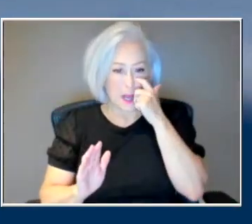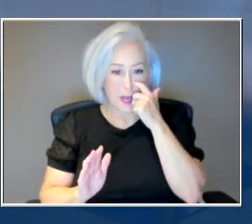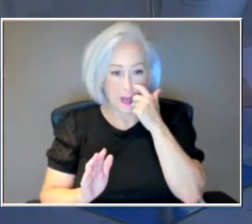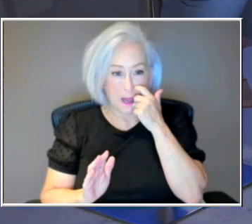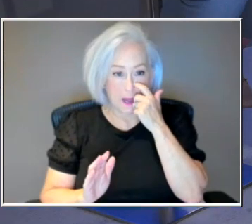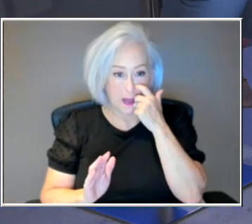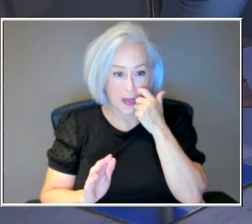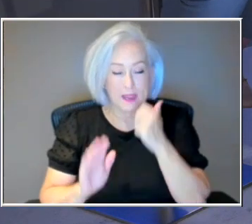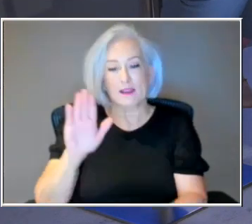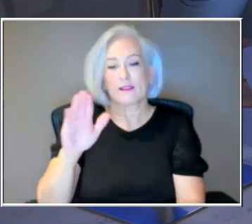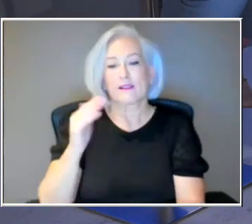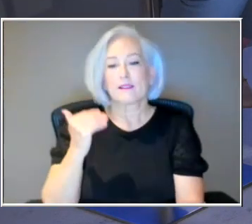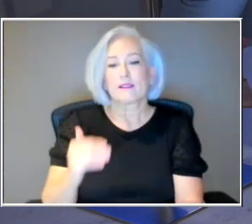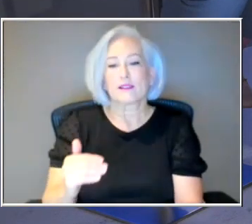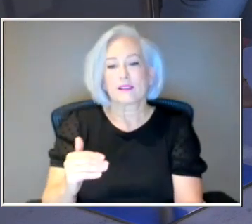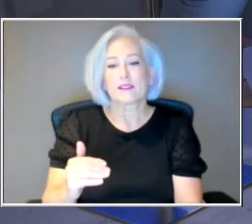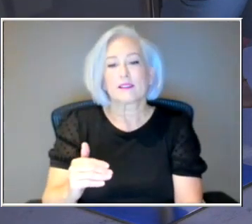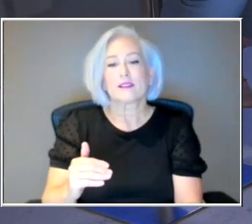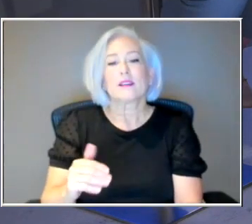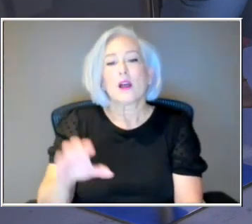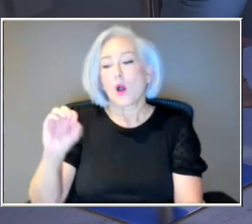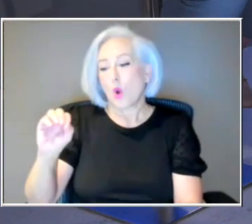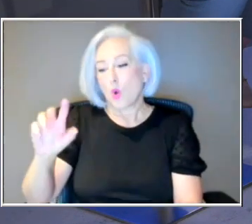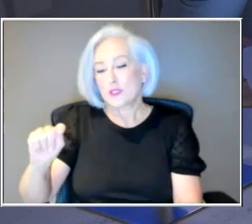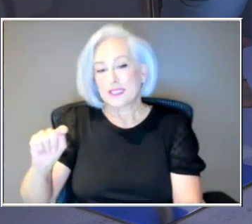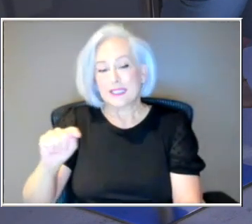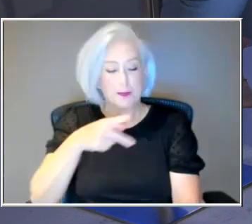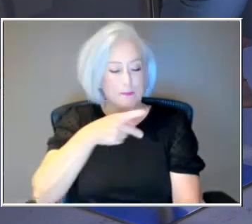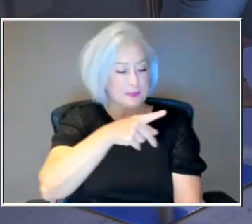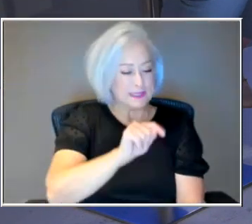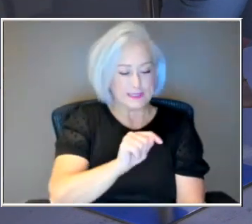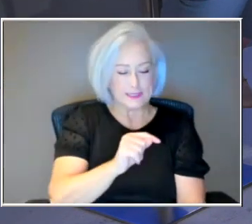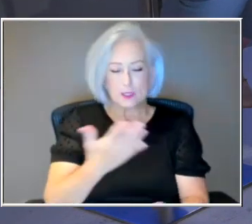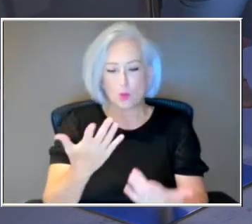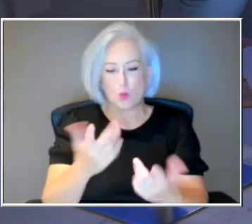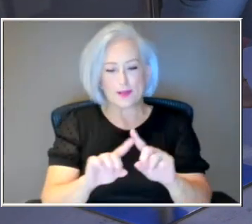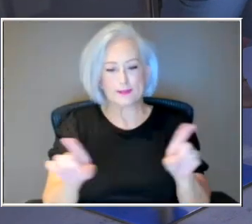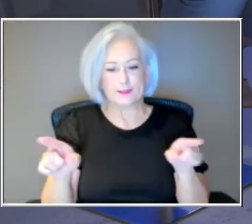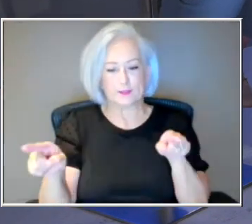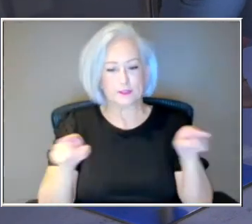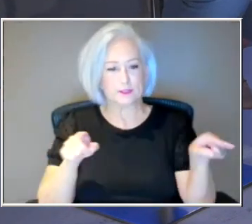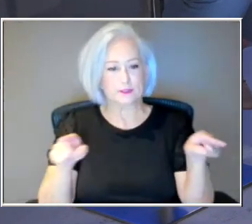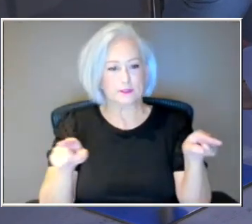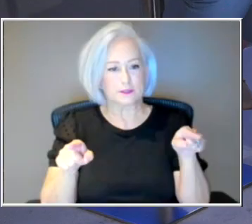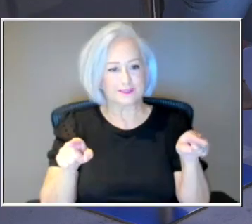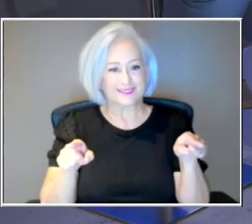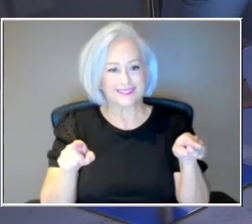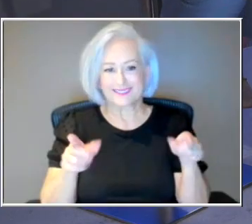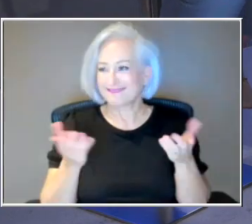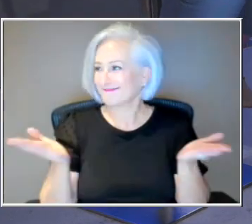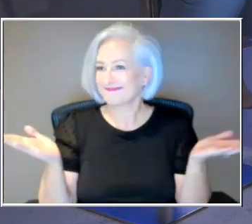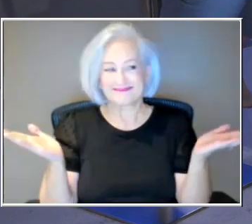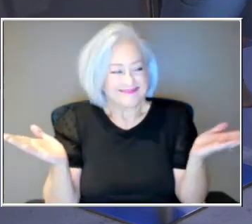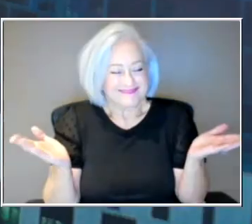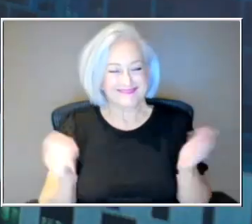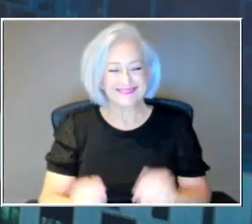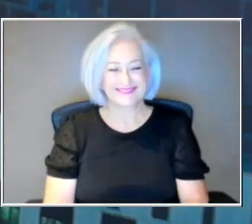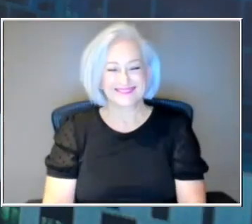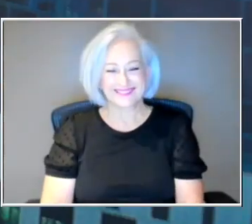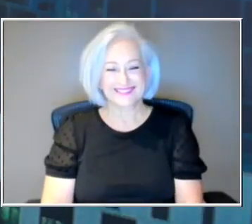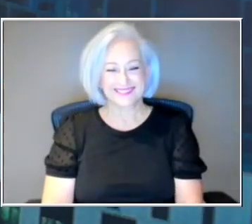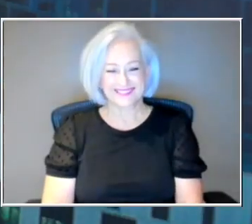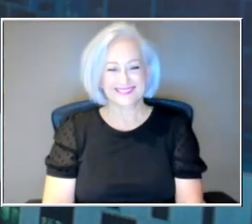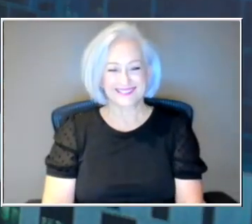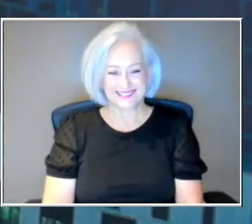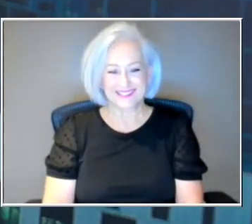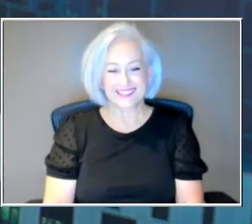between occupational therapy and physical therapy? Go ahead. Oh, okay. So, essentially